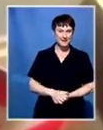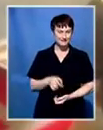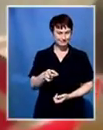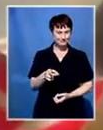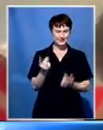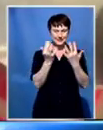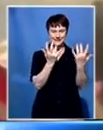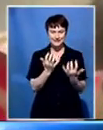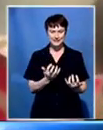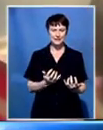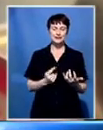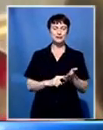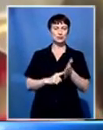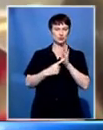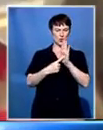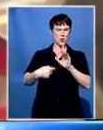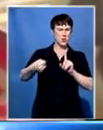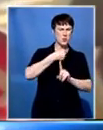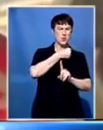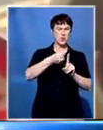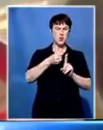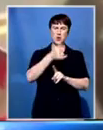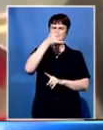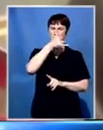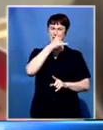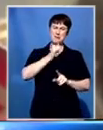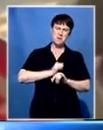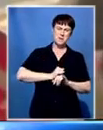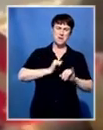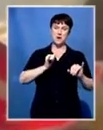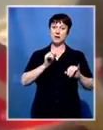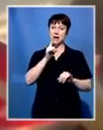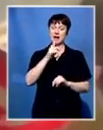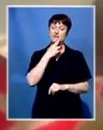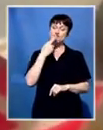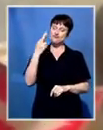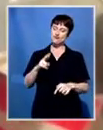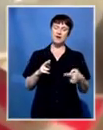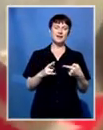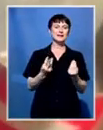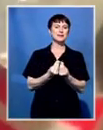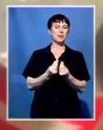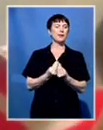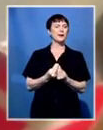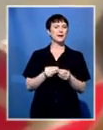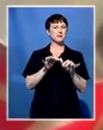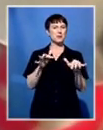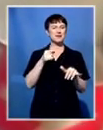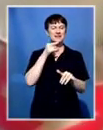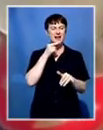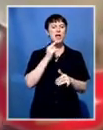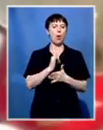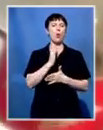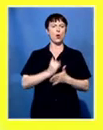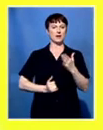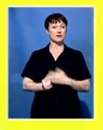increase in violent crime, the reality of those numbers is what some say is even more